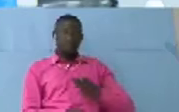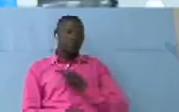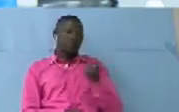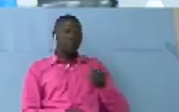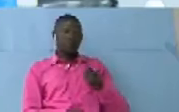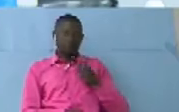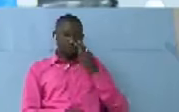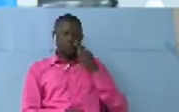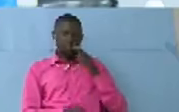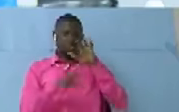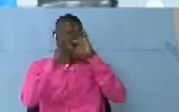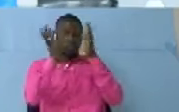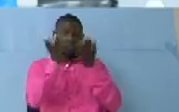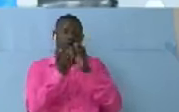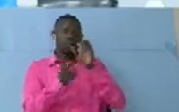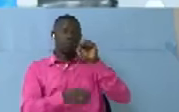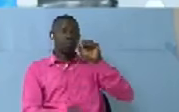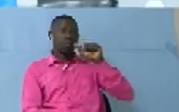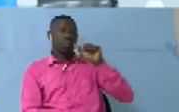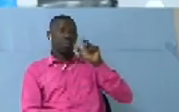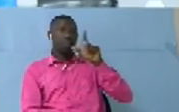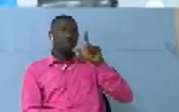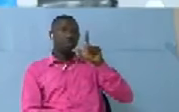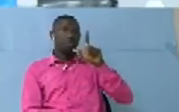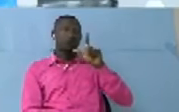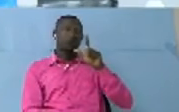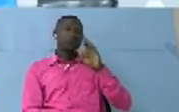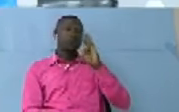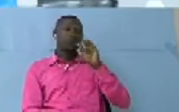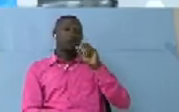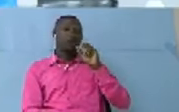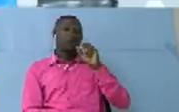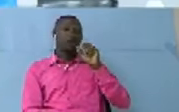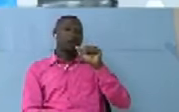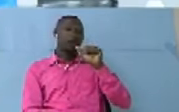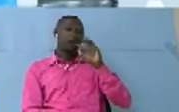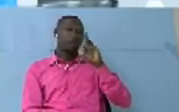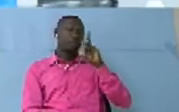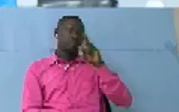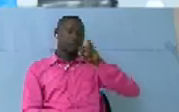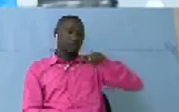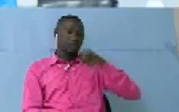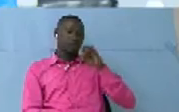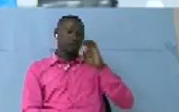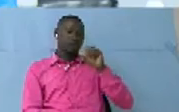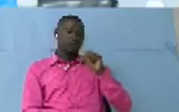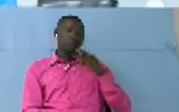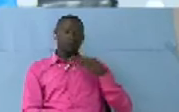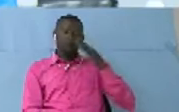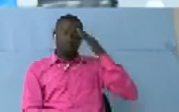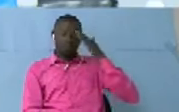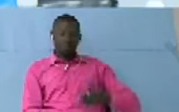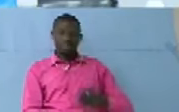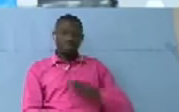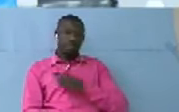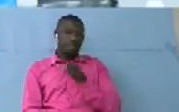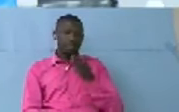And General sold Baji. Salute. They saluted them. So Kabi salute ko. After they saluted them, they